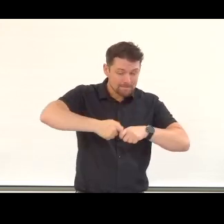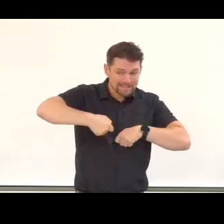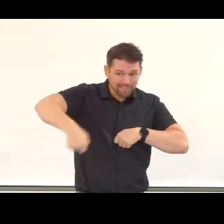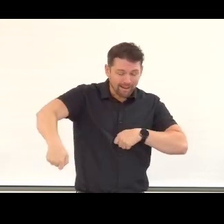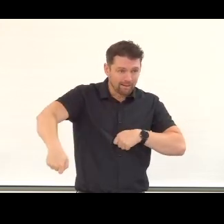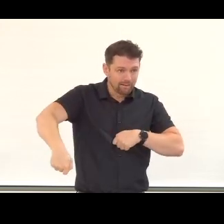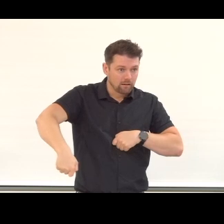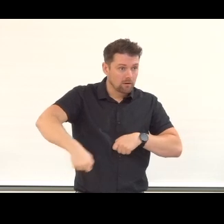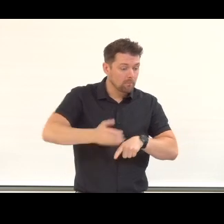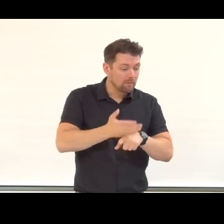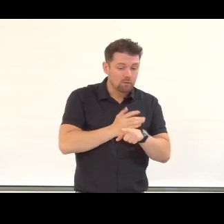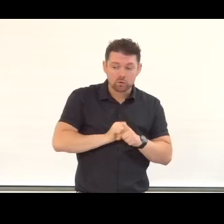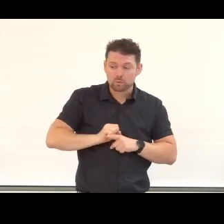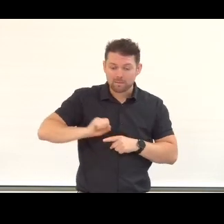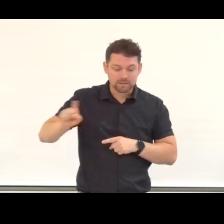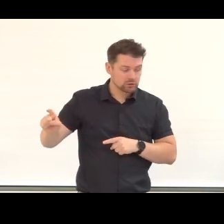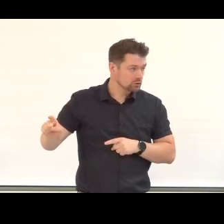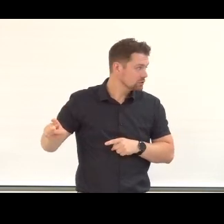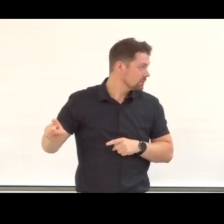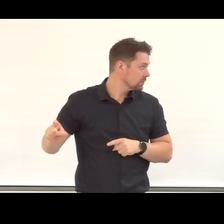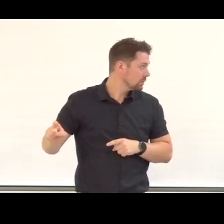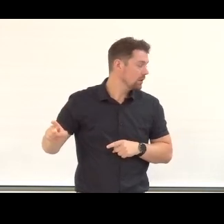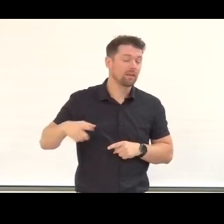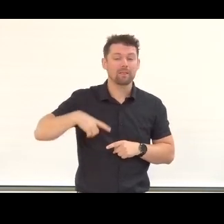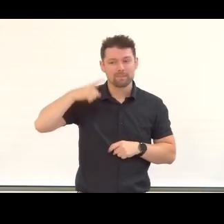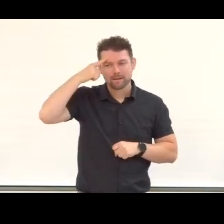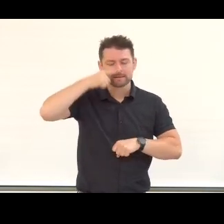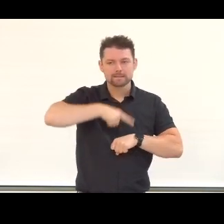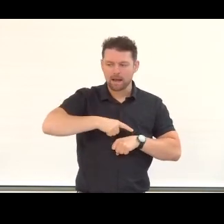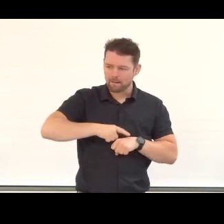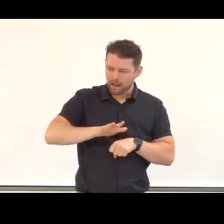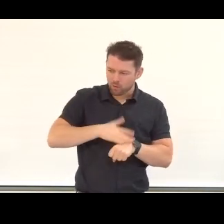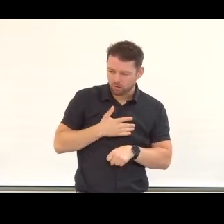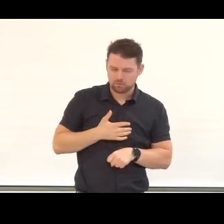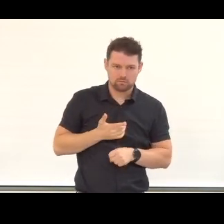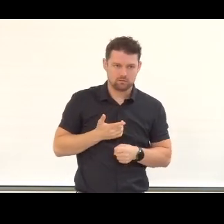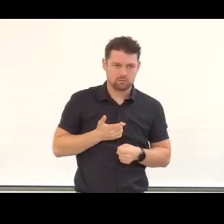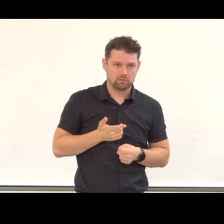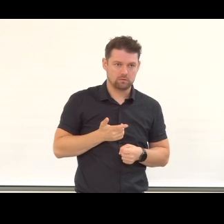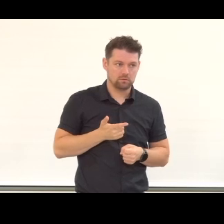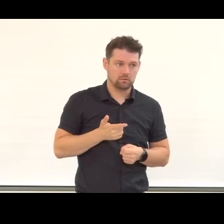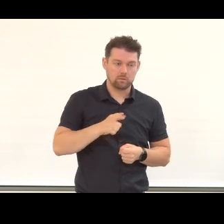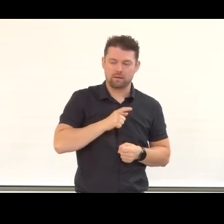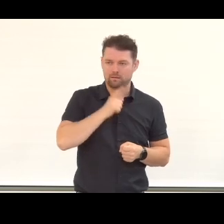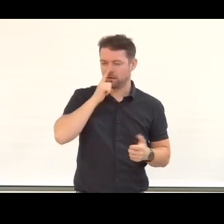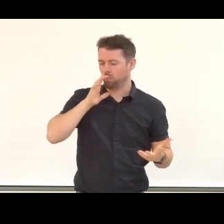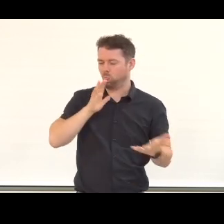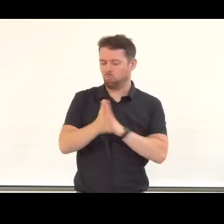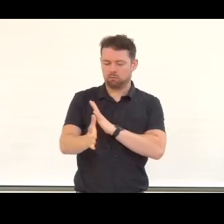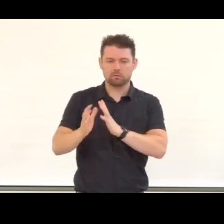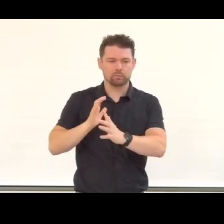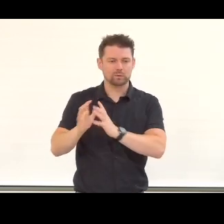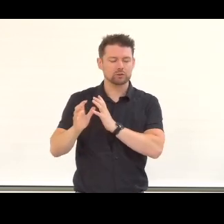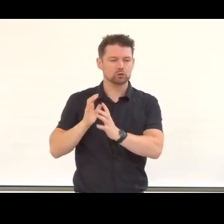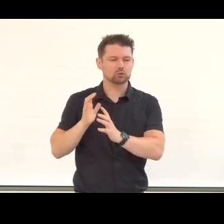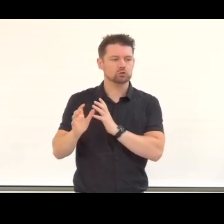do anything else, before you send another message. Remember the time delay, because this really messes up communication for you.